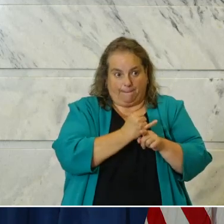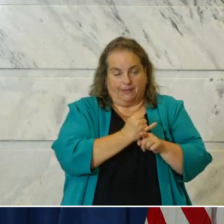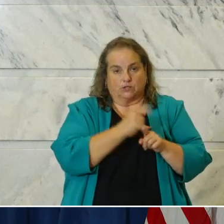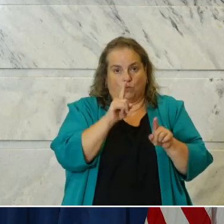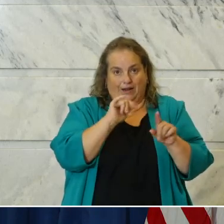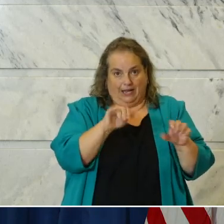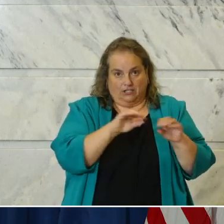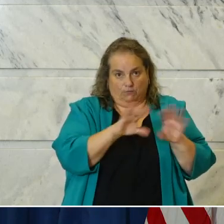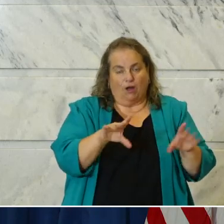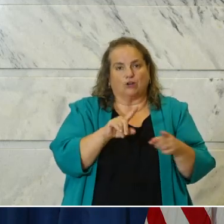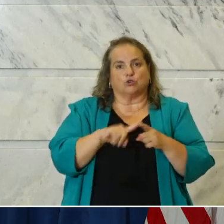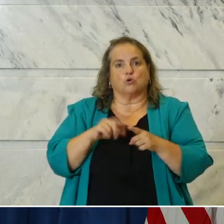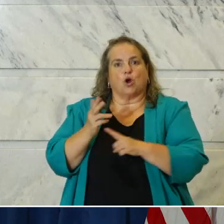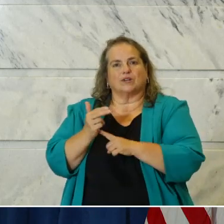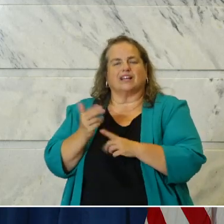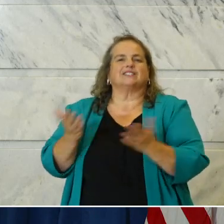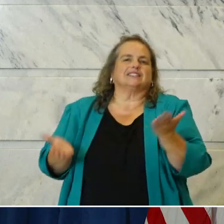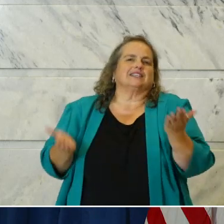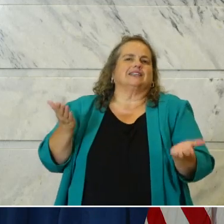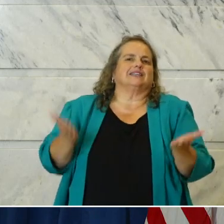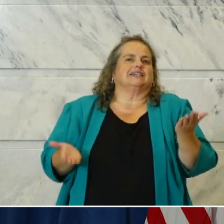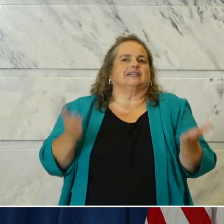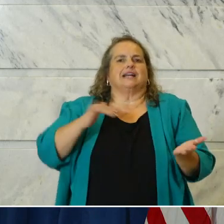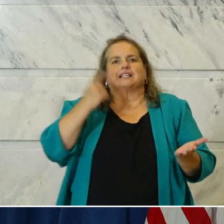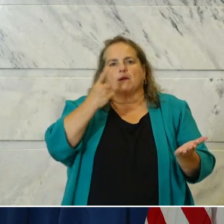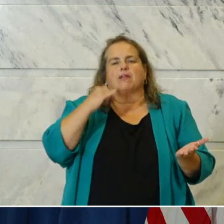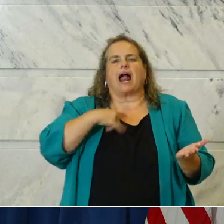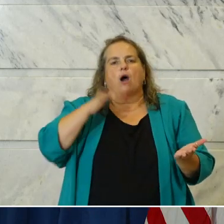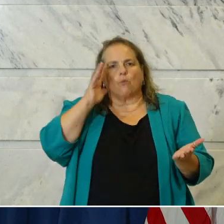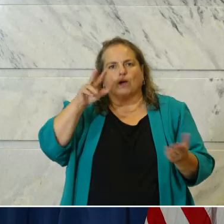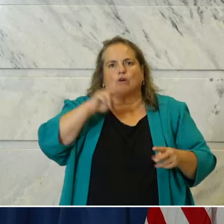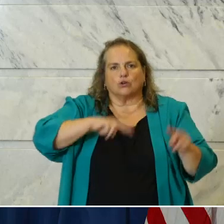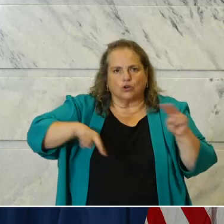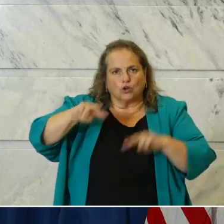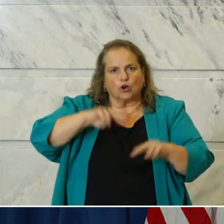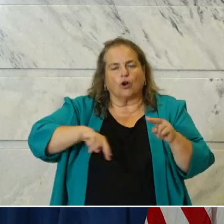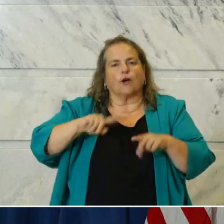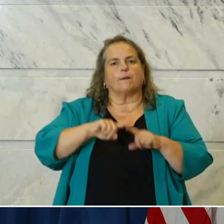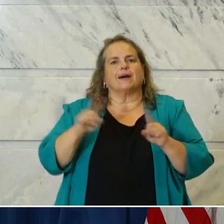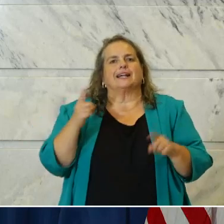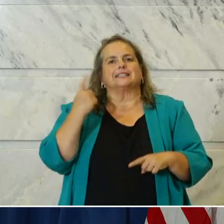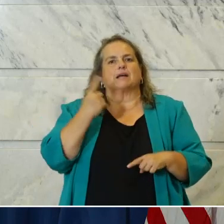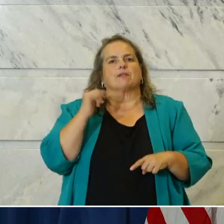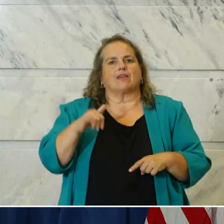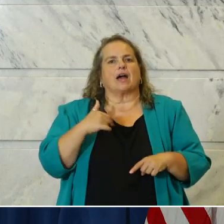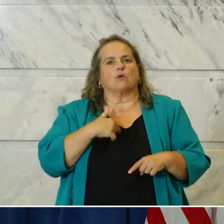spread. And so that's something that I'd want to look at, but it's also something that we